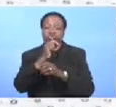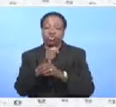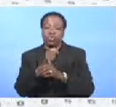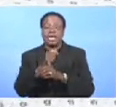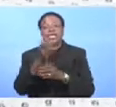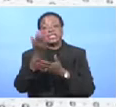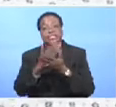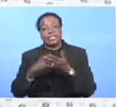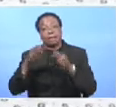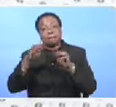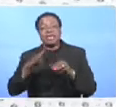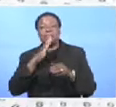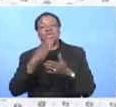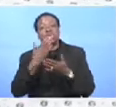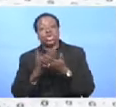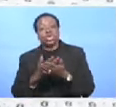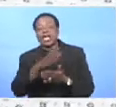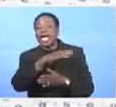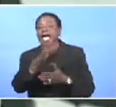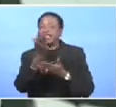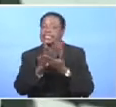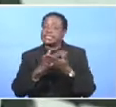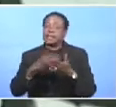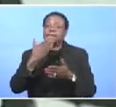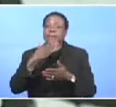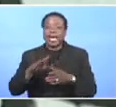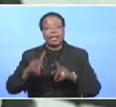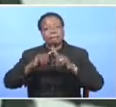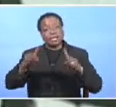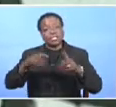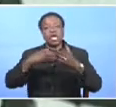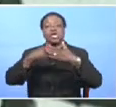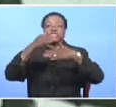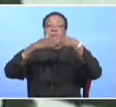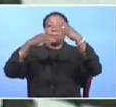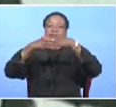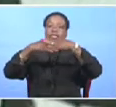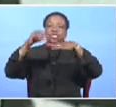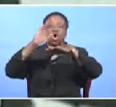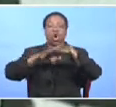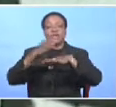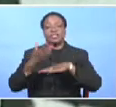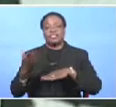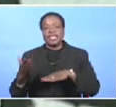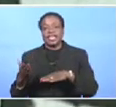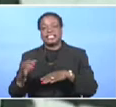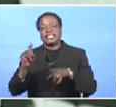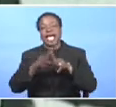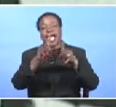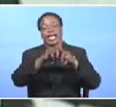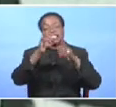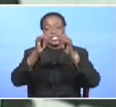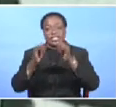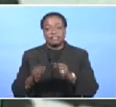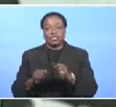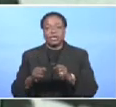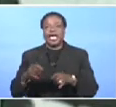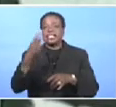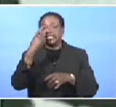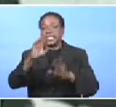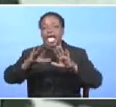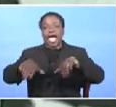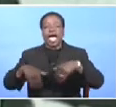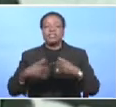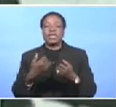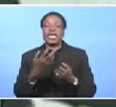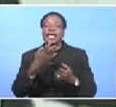and some may be bad. However, to build on those things as individuals in their own respective lives, and to see how they can better the nation